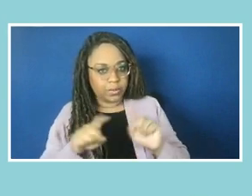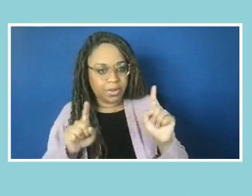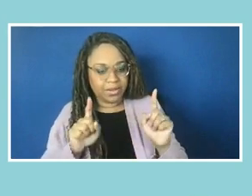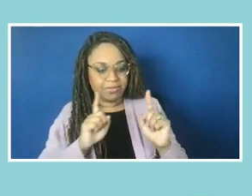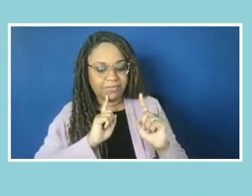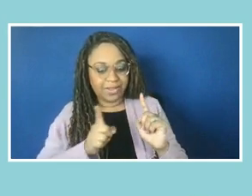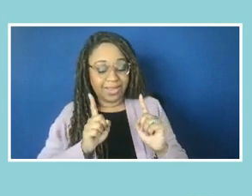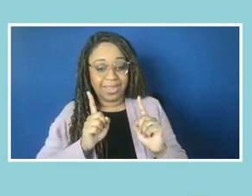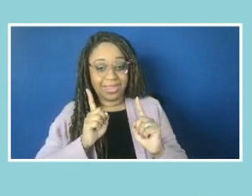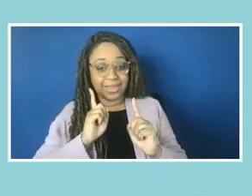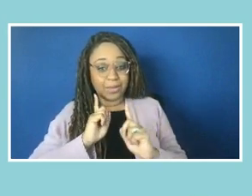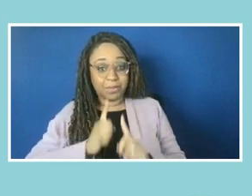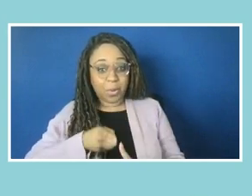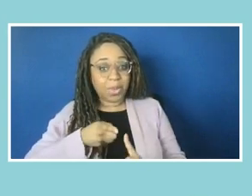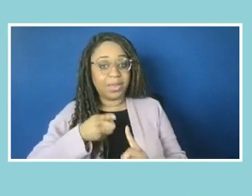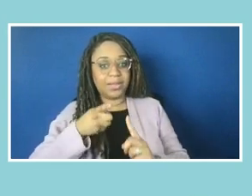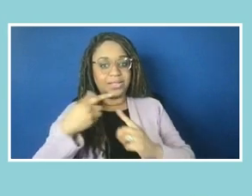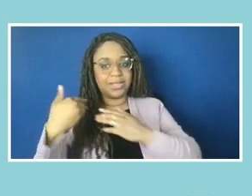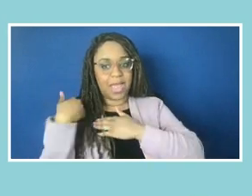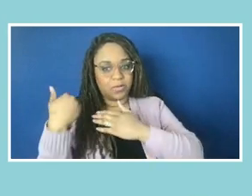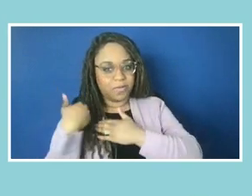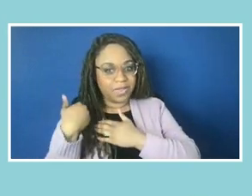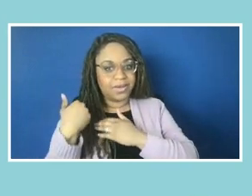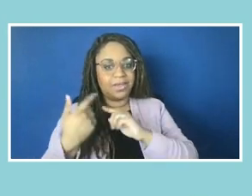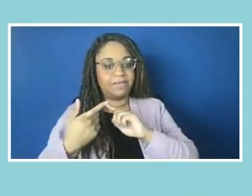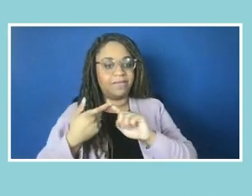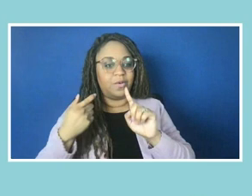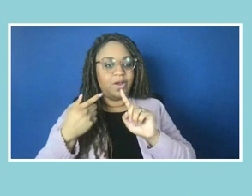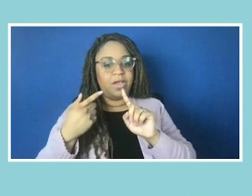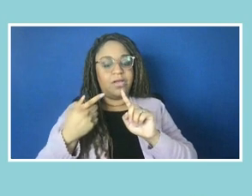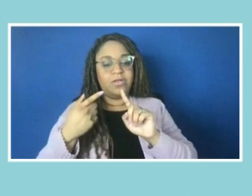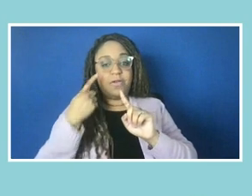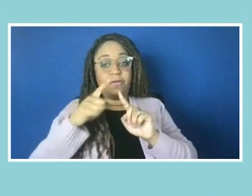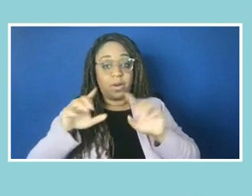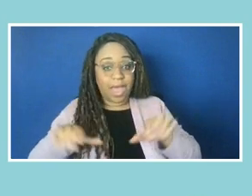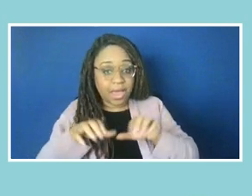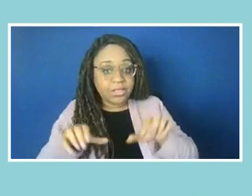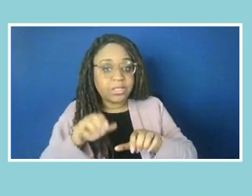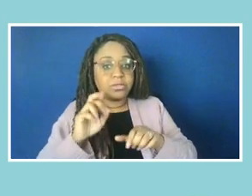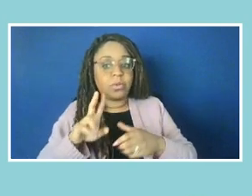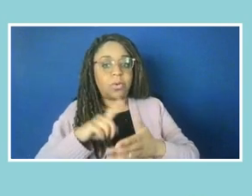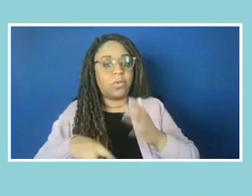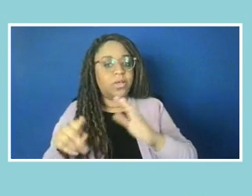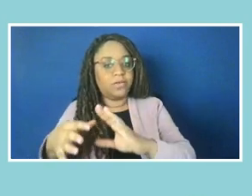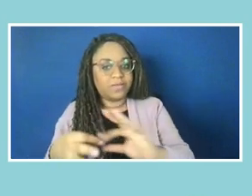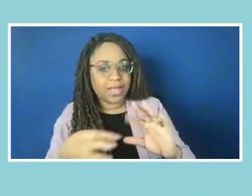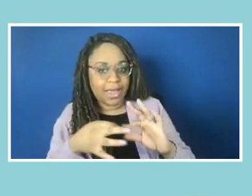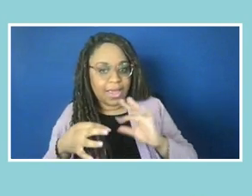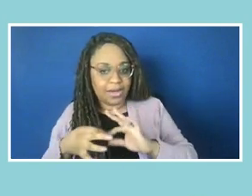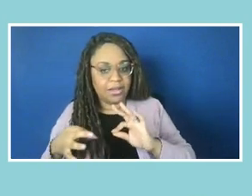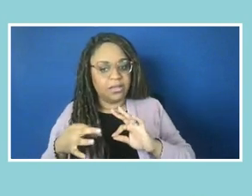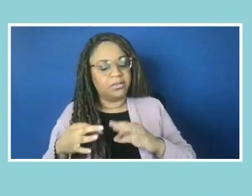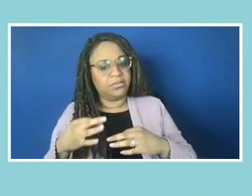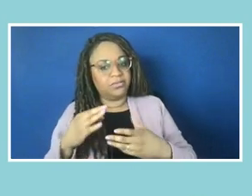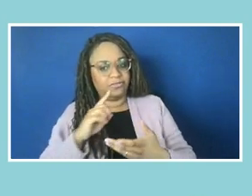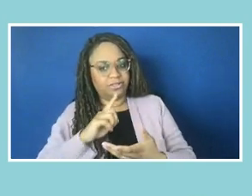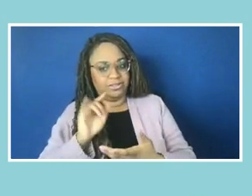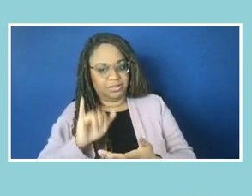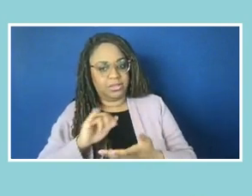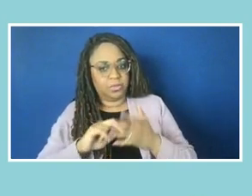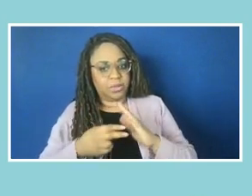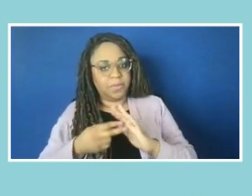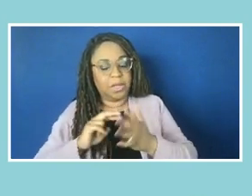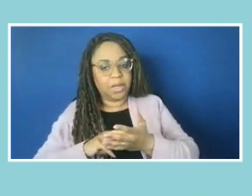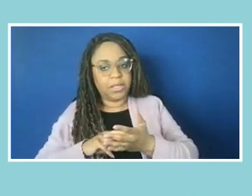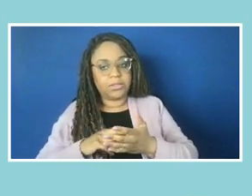for your actions, accountability for the things that you have to, that you say, so on and so forth. So I'm glad that you